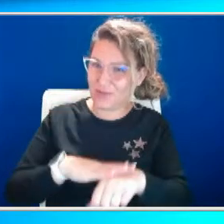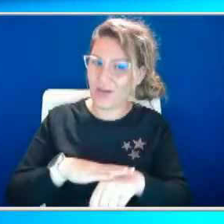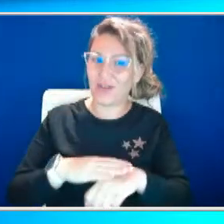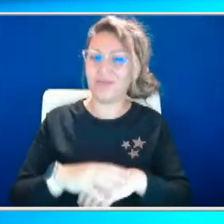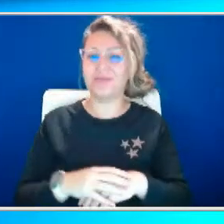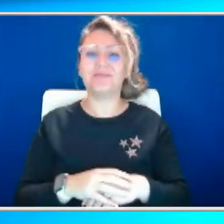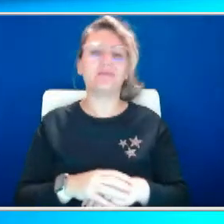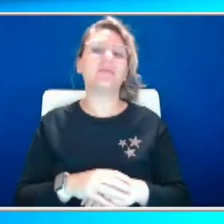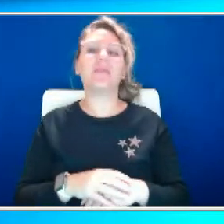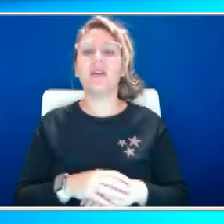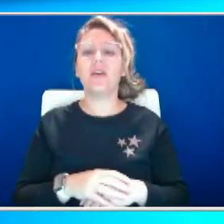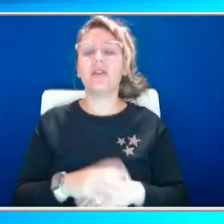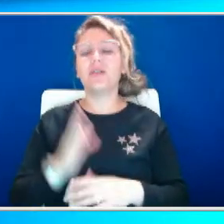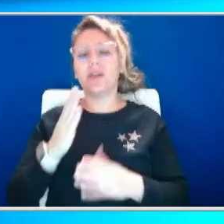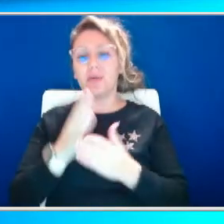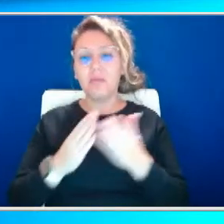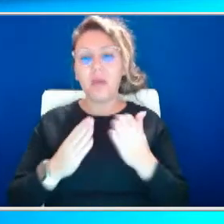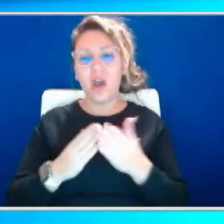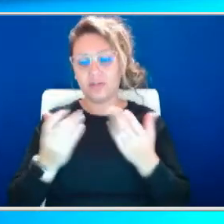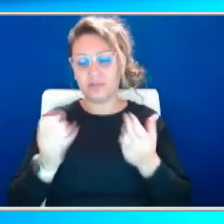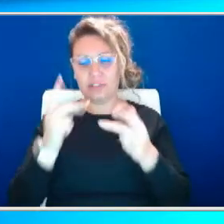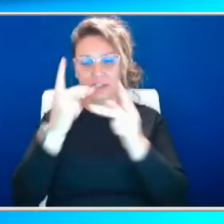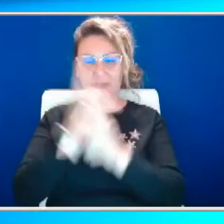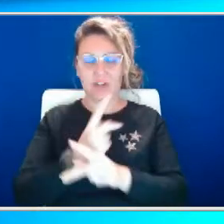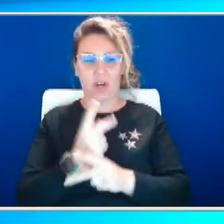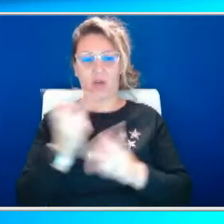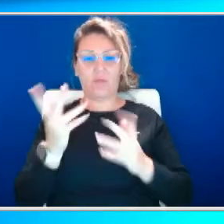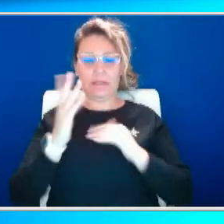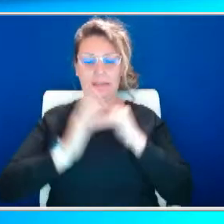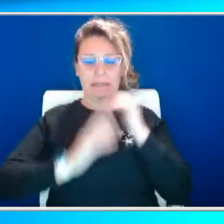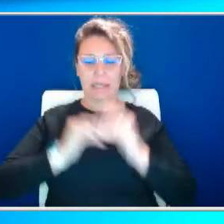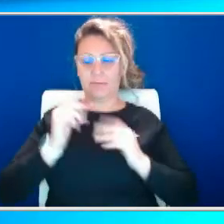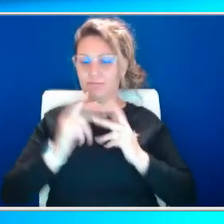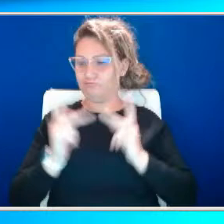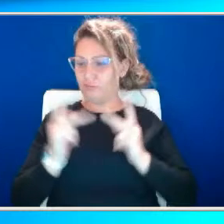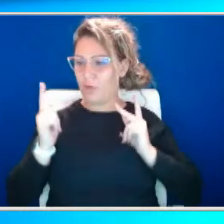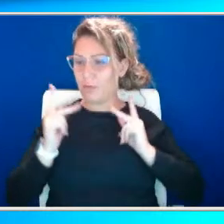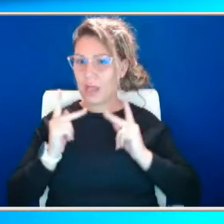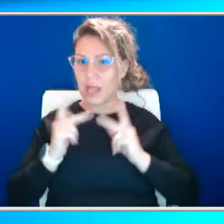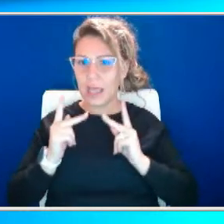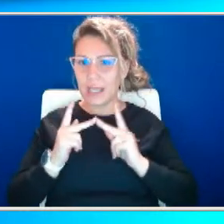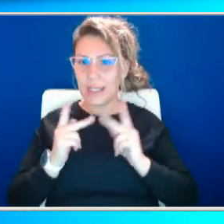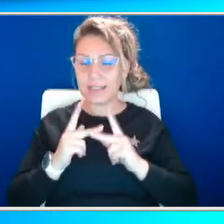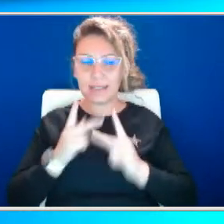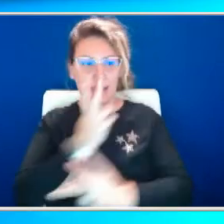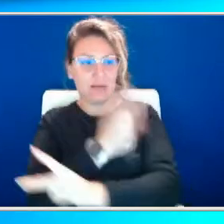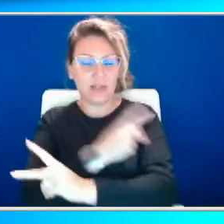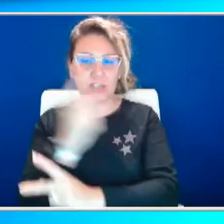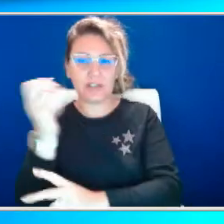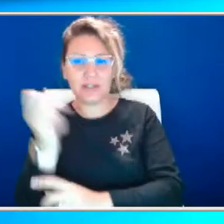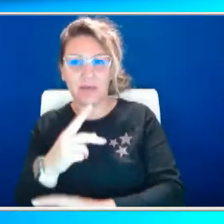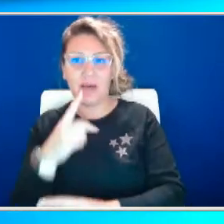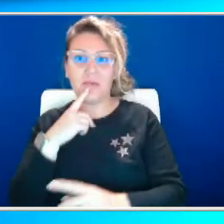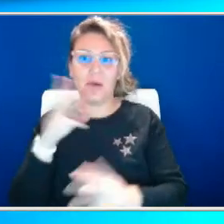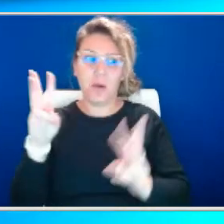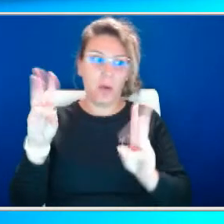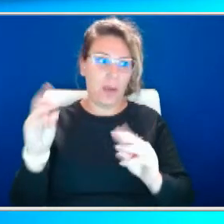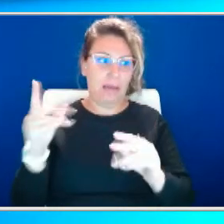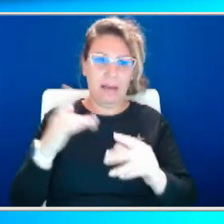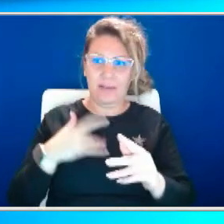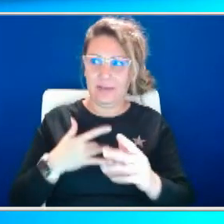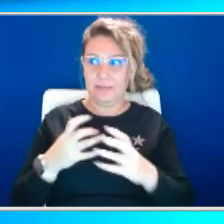you know, trying to figure out what's that comfortable spot over the first few months as well too. You know, patients will come back and say, wow, I kind of feel it too much.